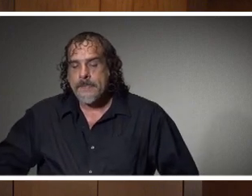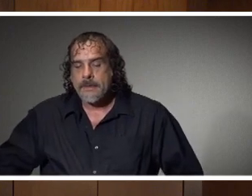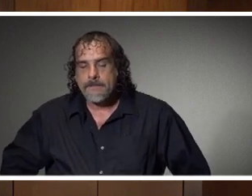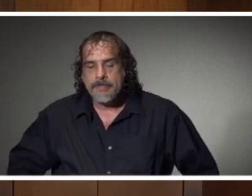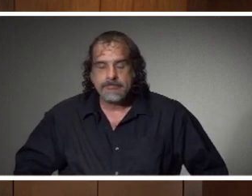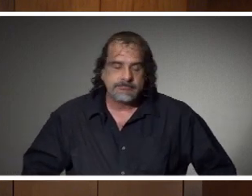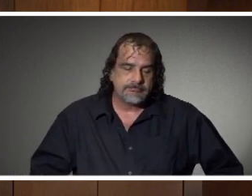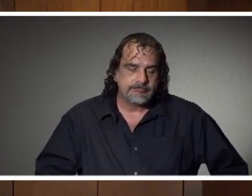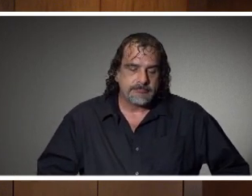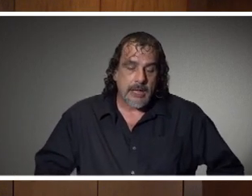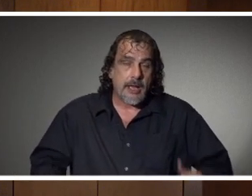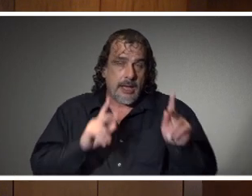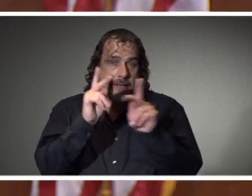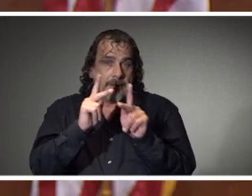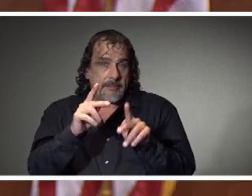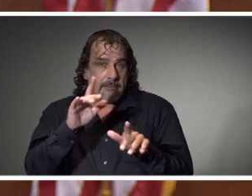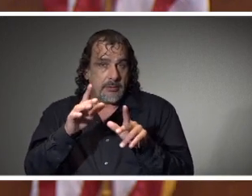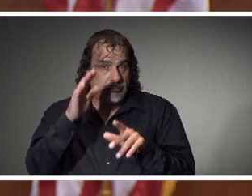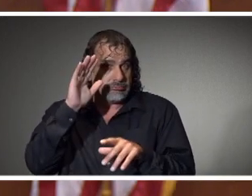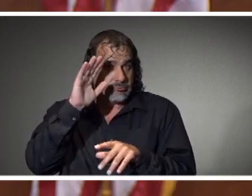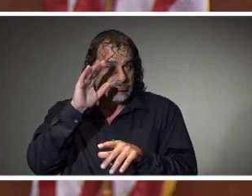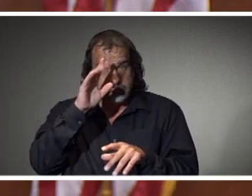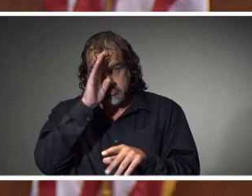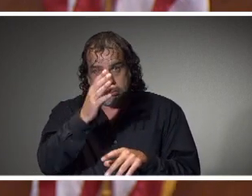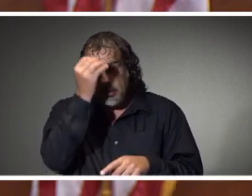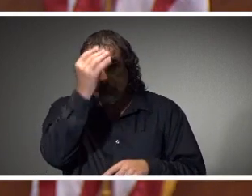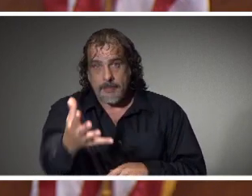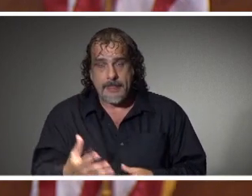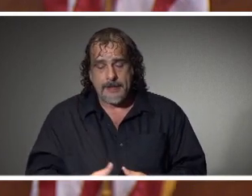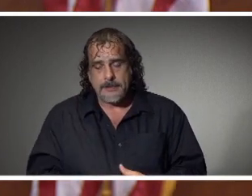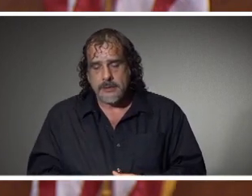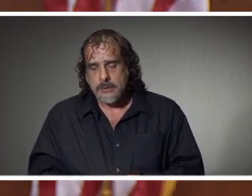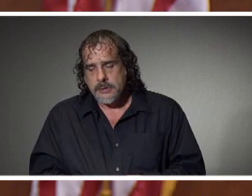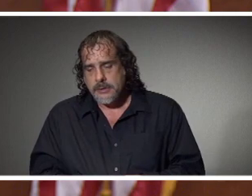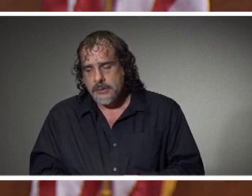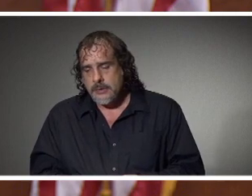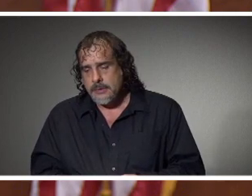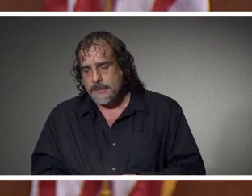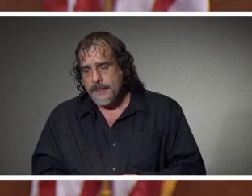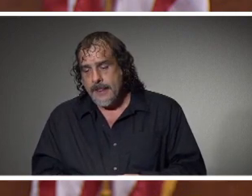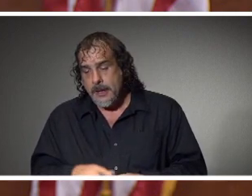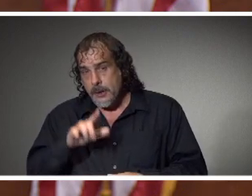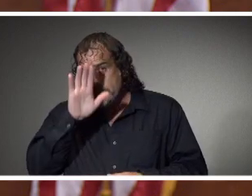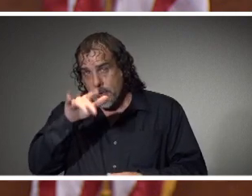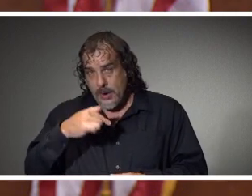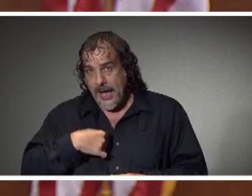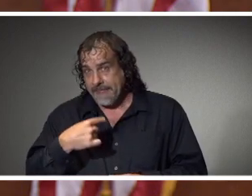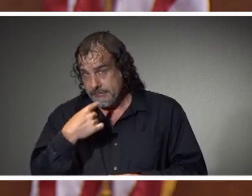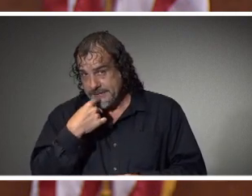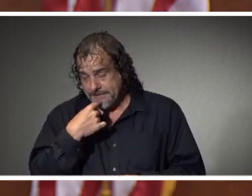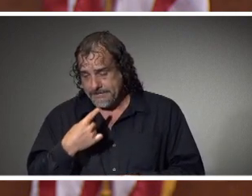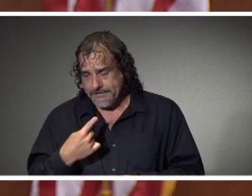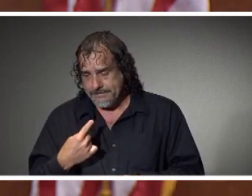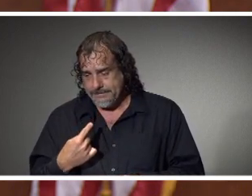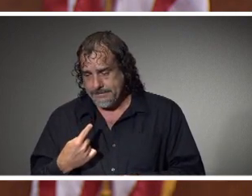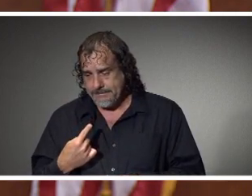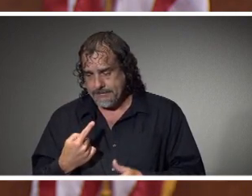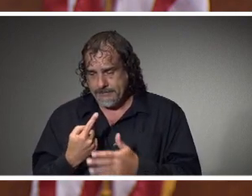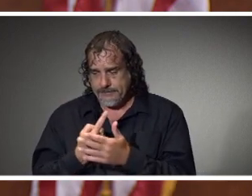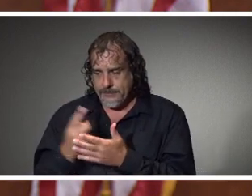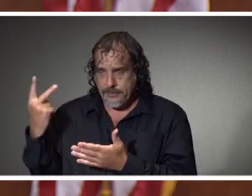should, I think the people of Mississippi should know this. You've heard me say over the last several